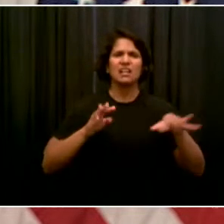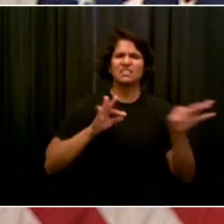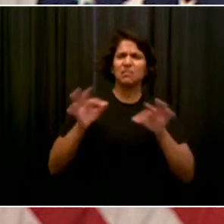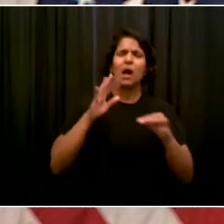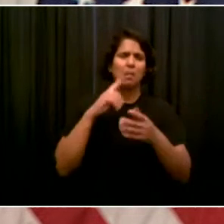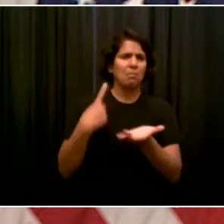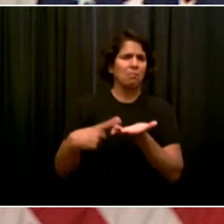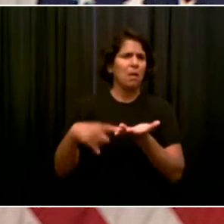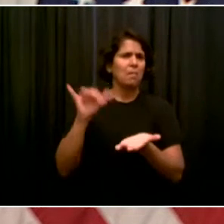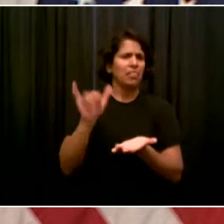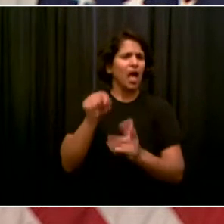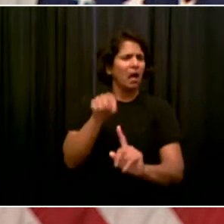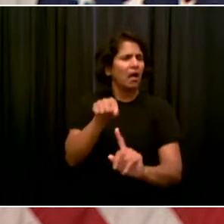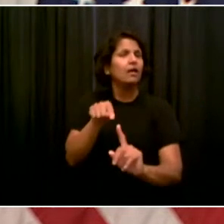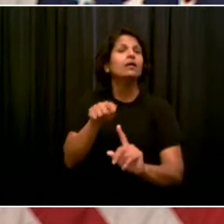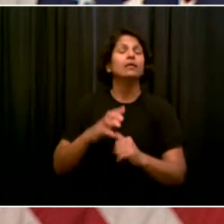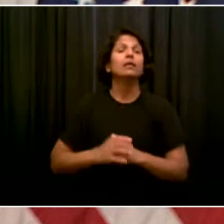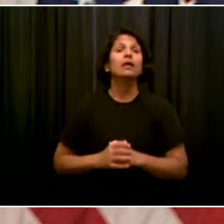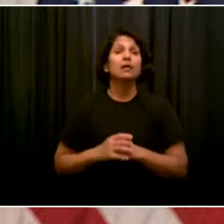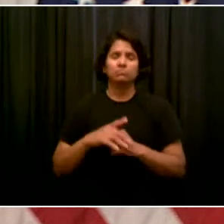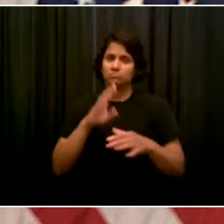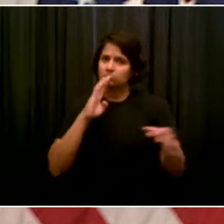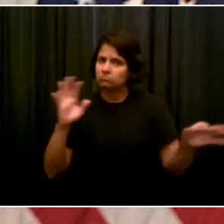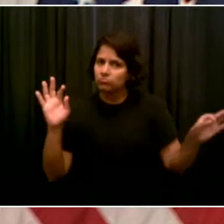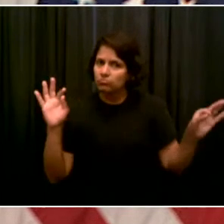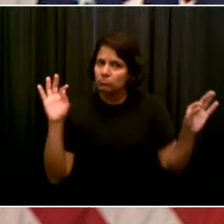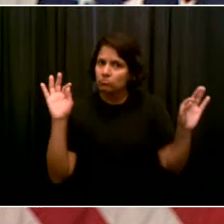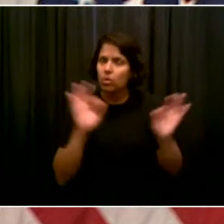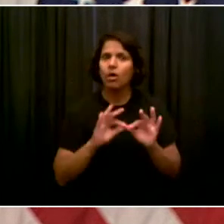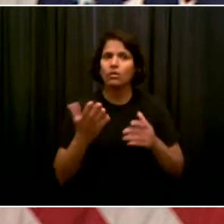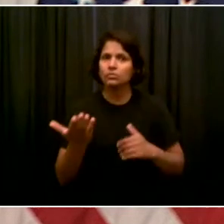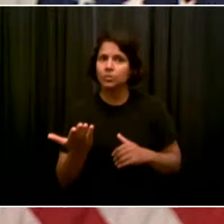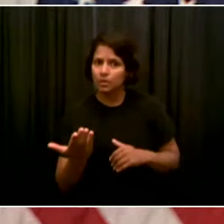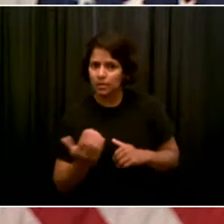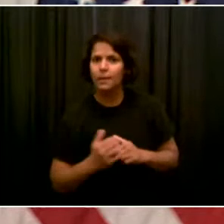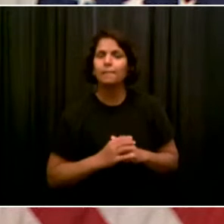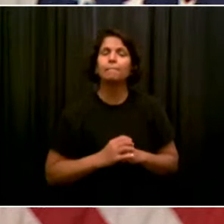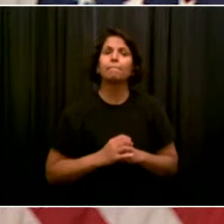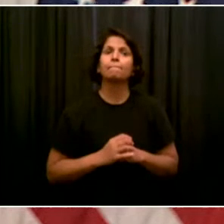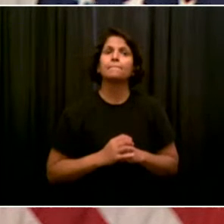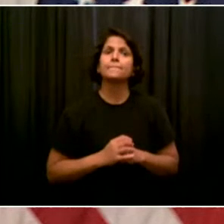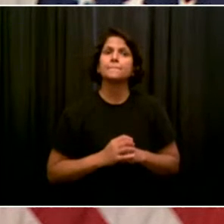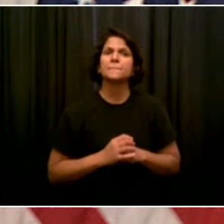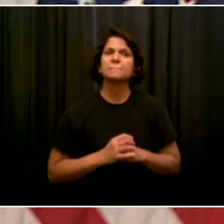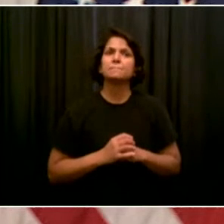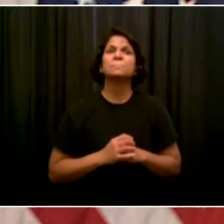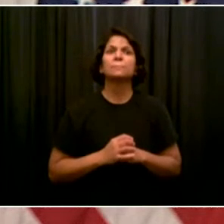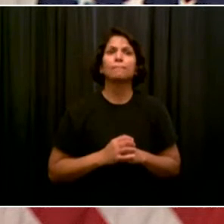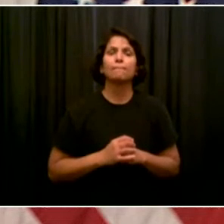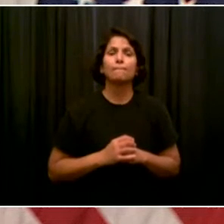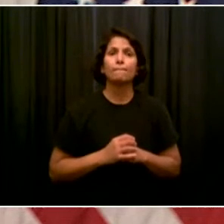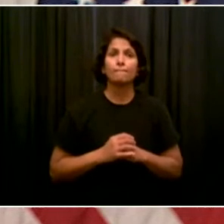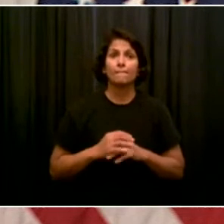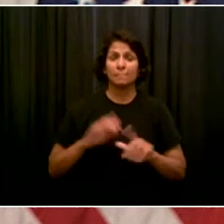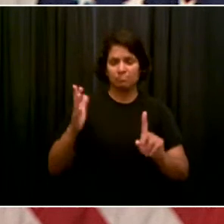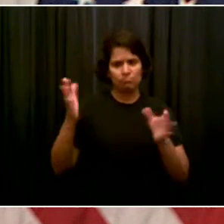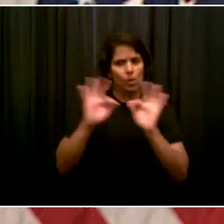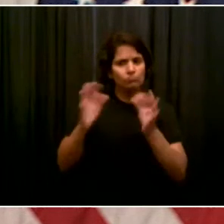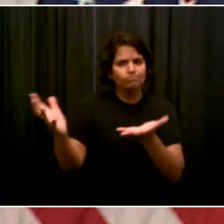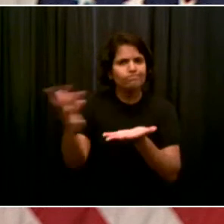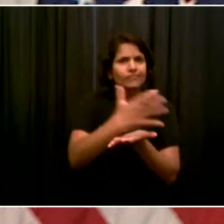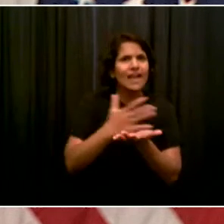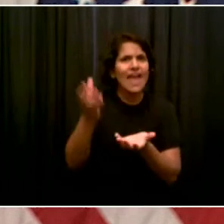all of those communities to come up with a highway future now that we have found a way to buy some time